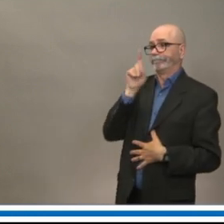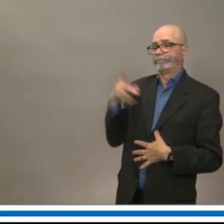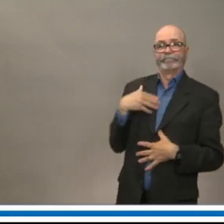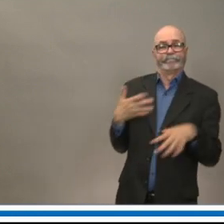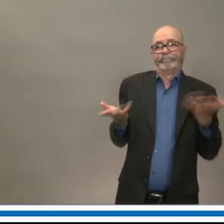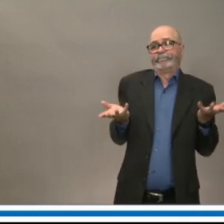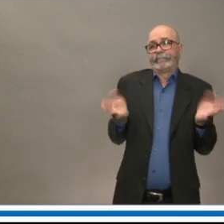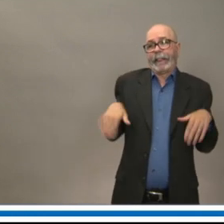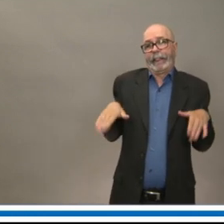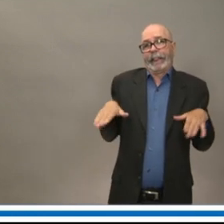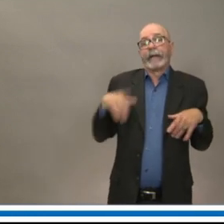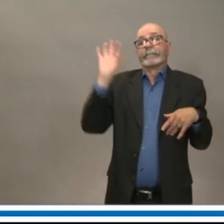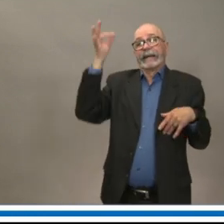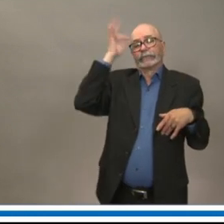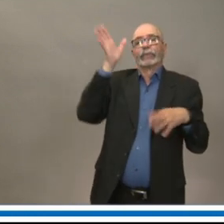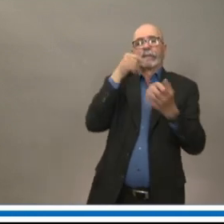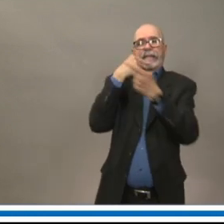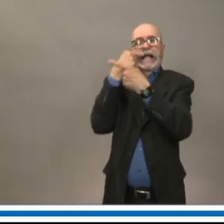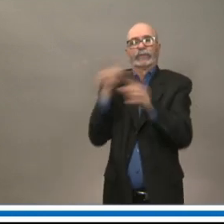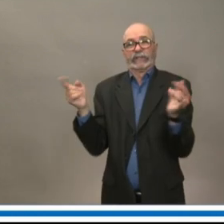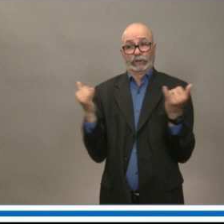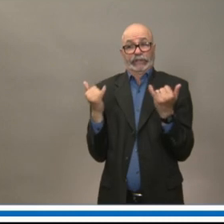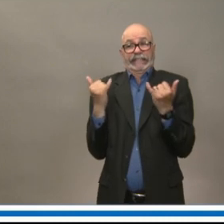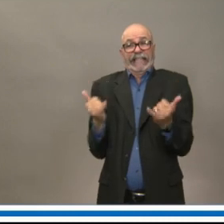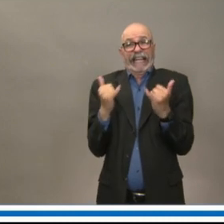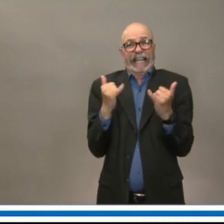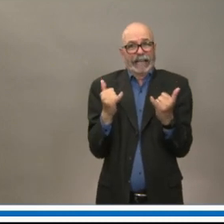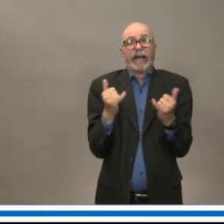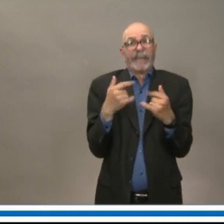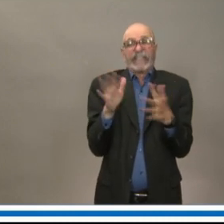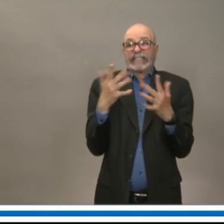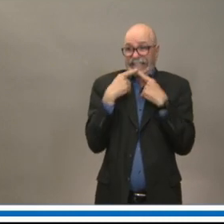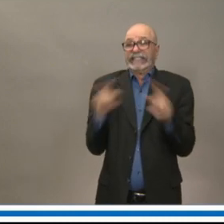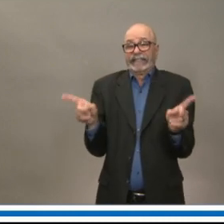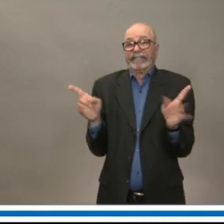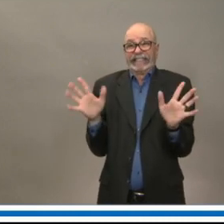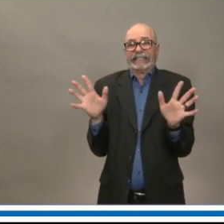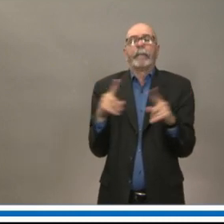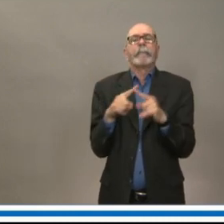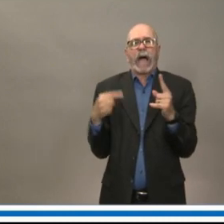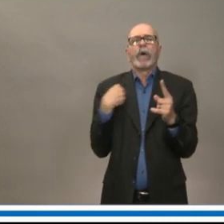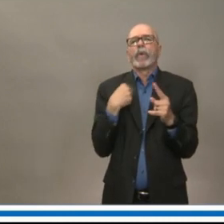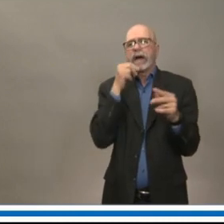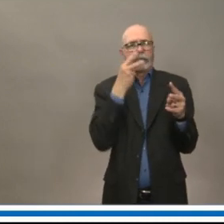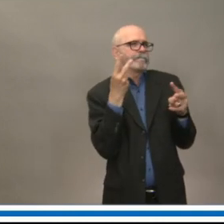that today, so we'll have a look at it and then we'll communicate it as quickly as possible.